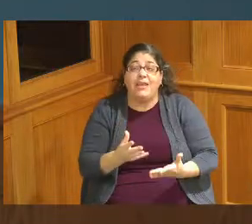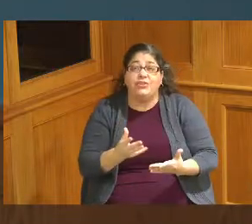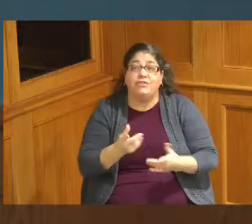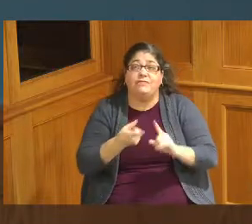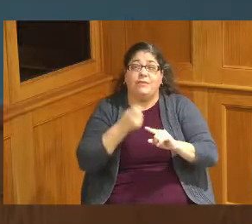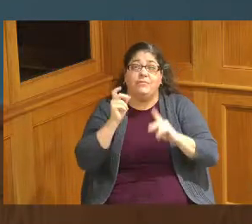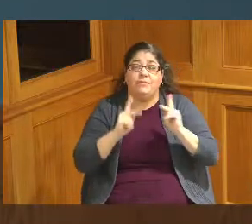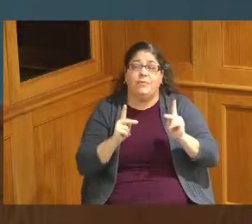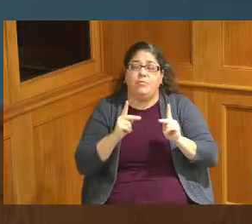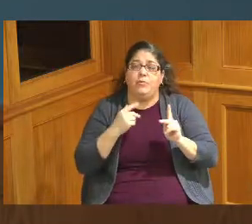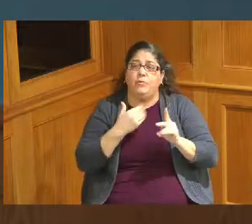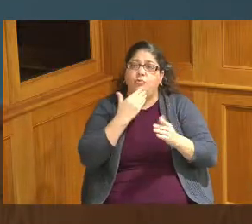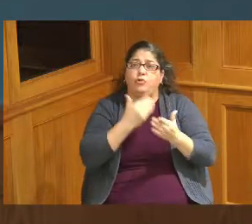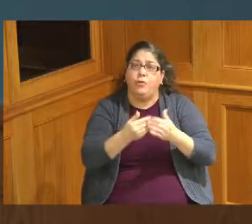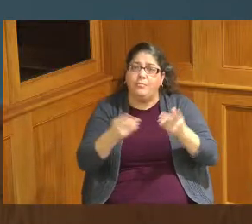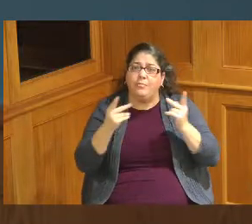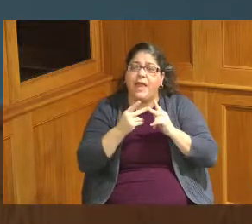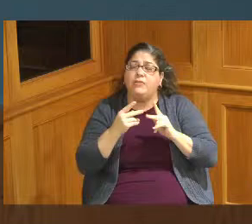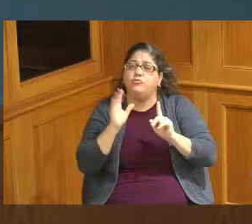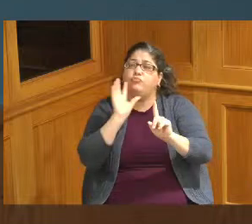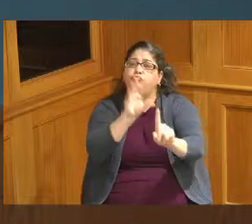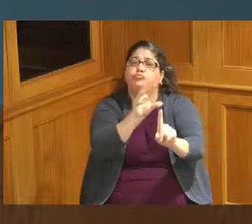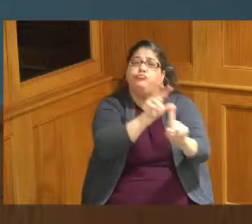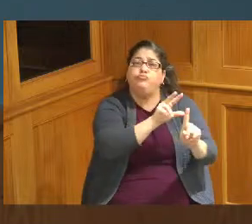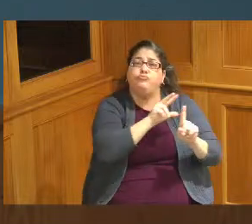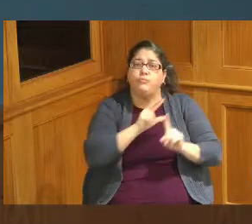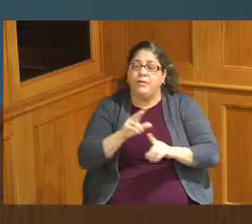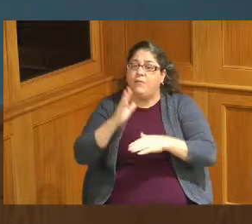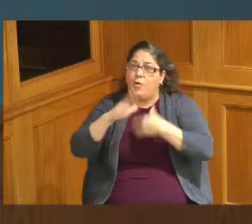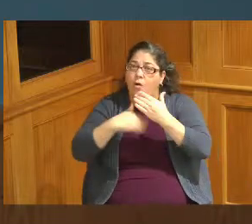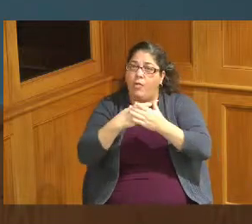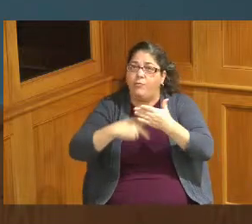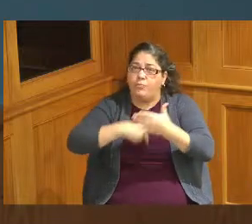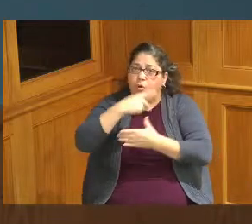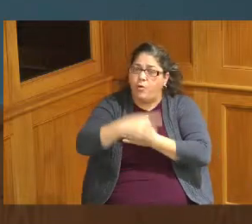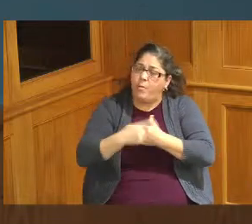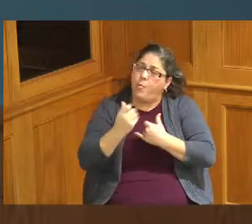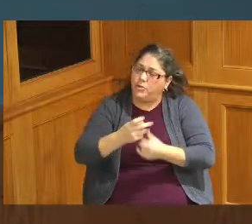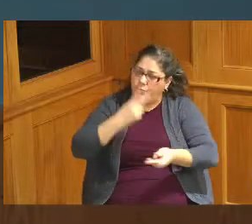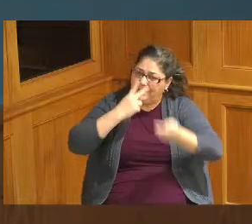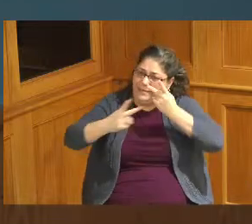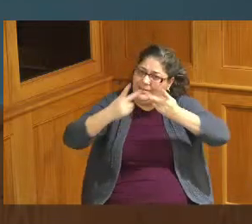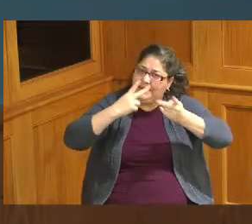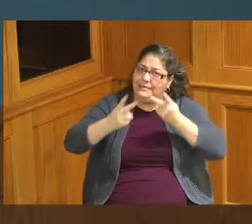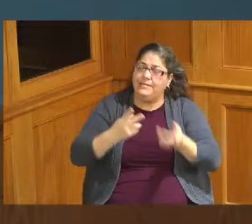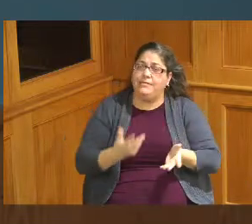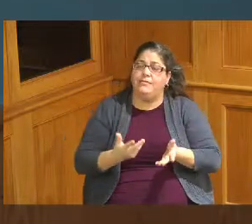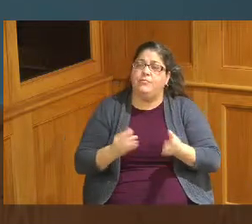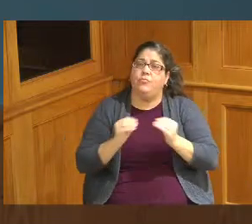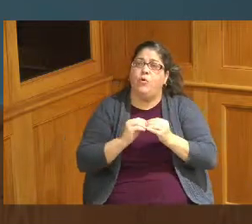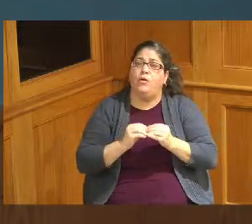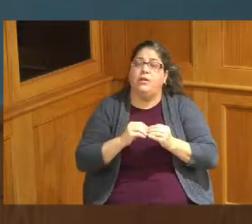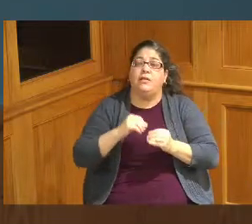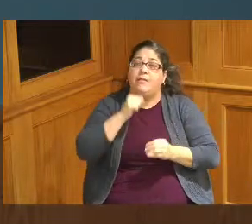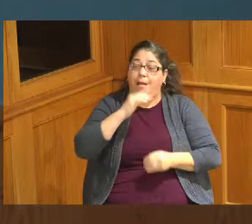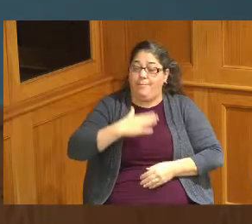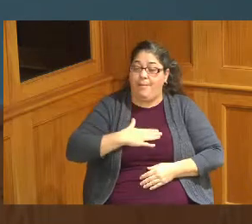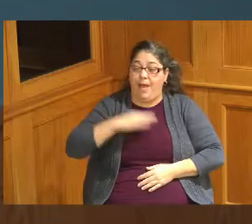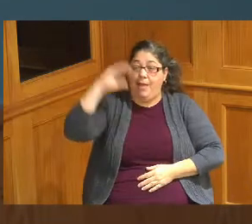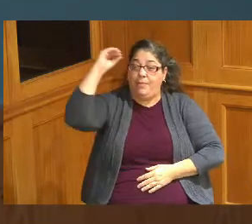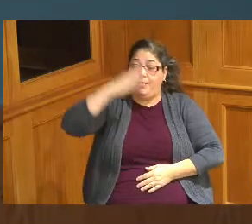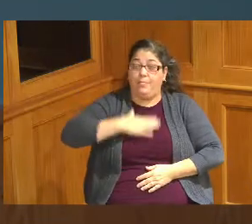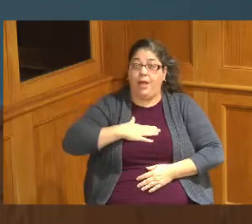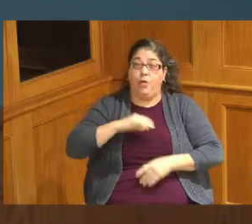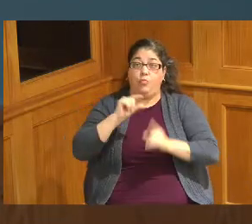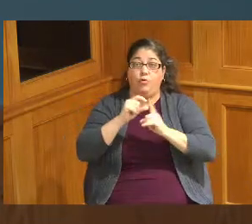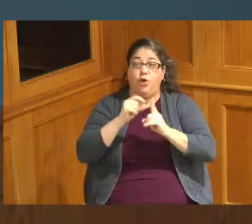from people. And that's something I'm pushing for all programs that we have, because then you can hear, don't take our word for it, listen